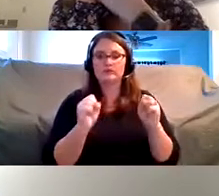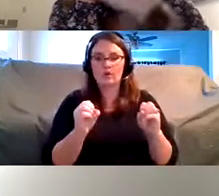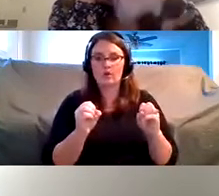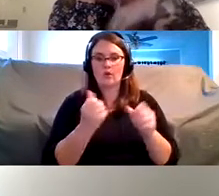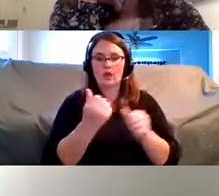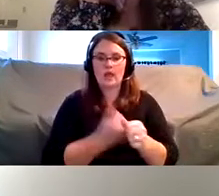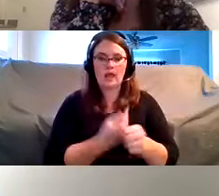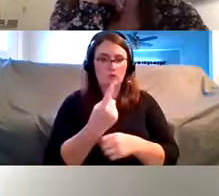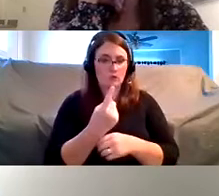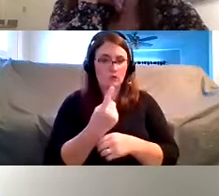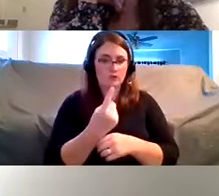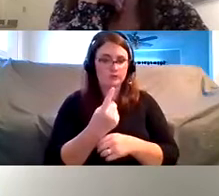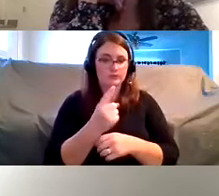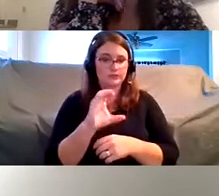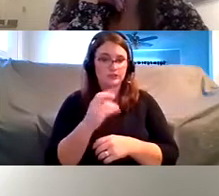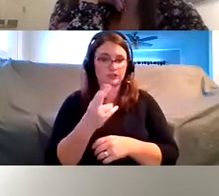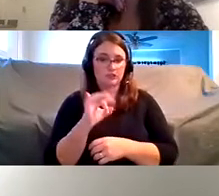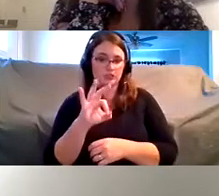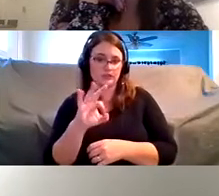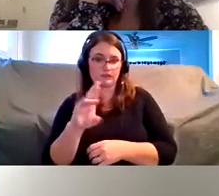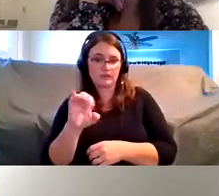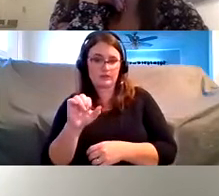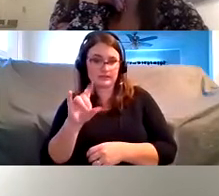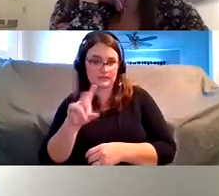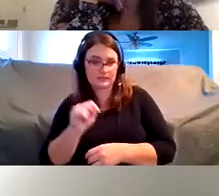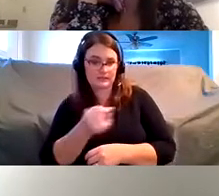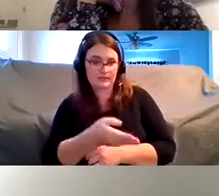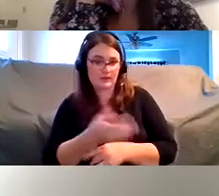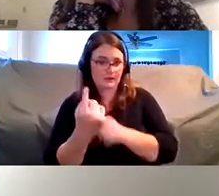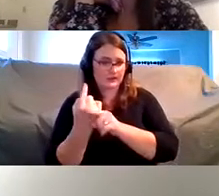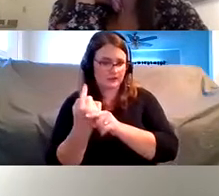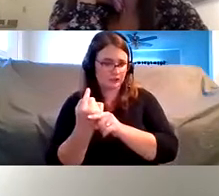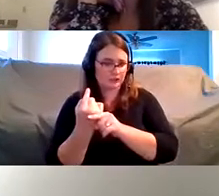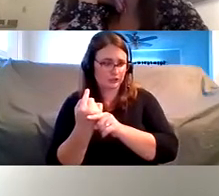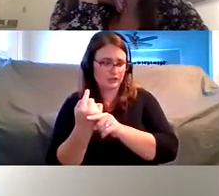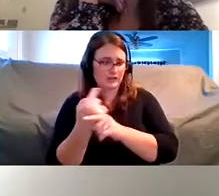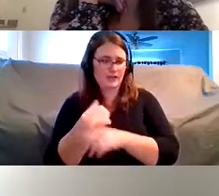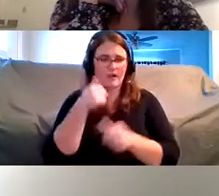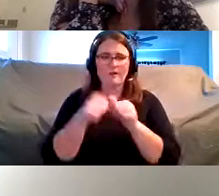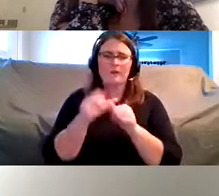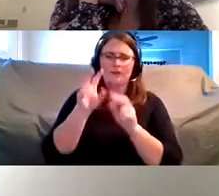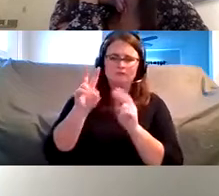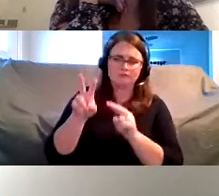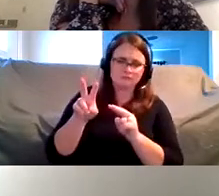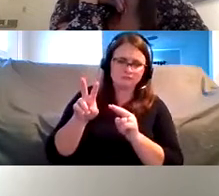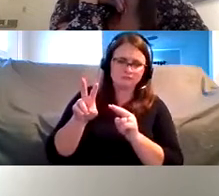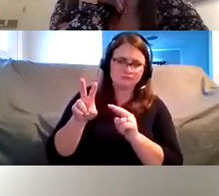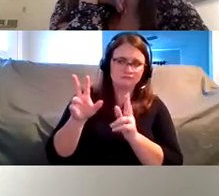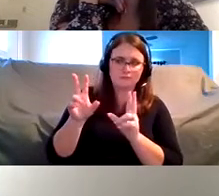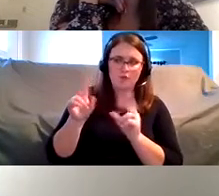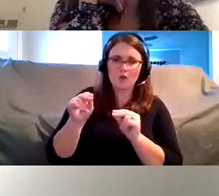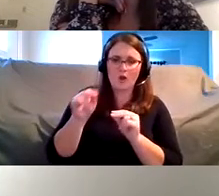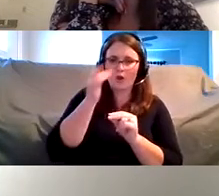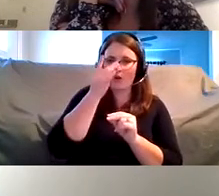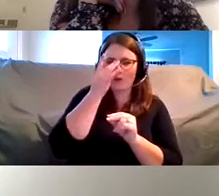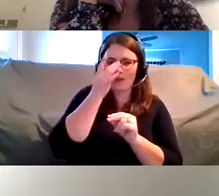chief resident there last year? And I remember looking at him well, no, if everybody was